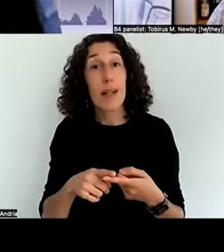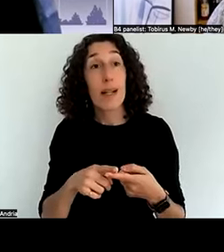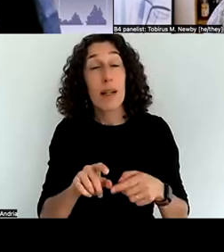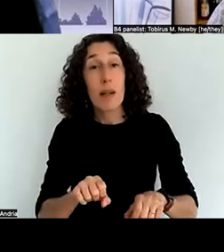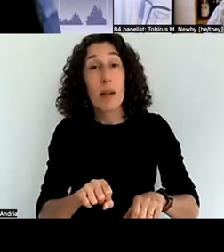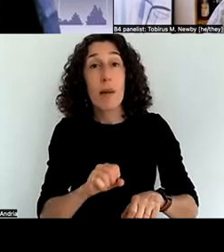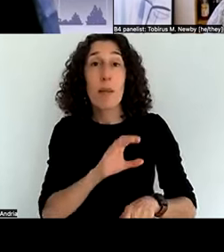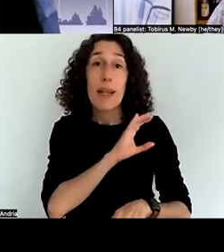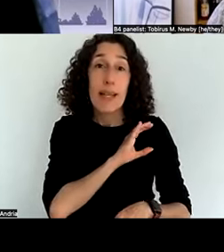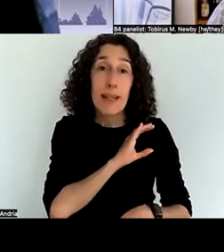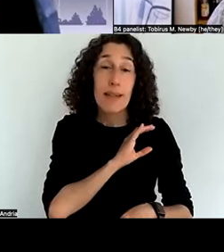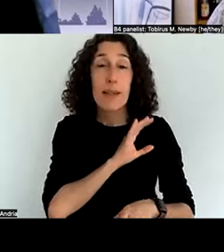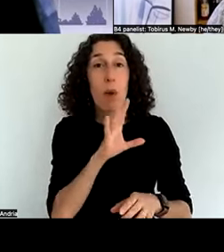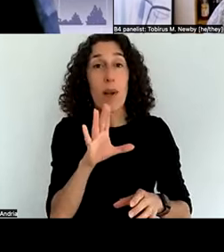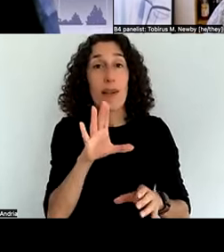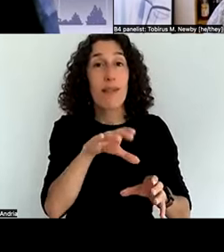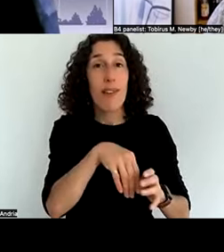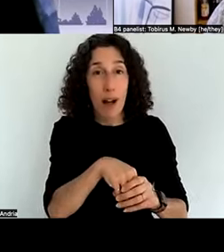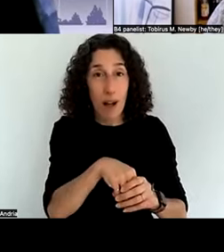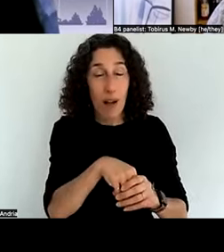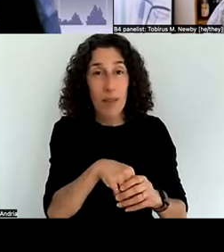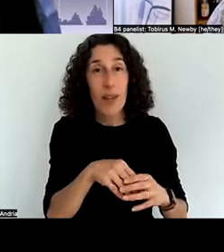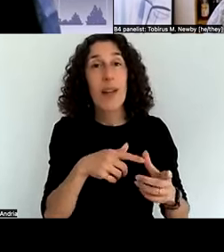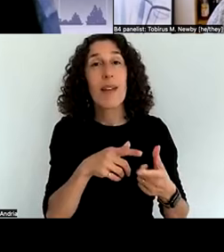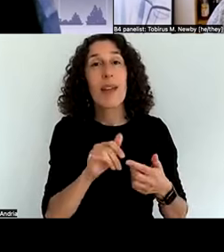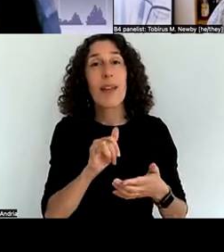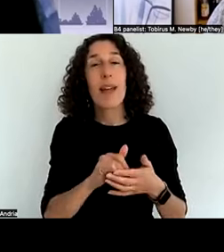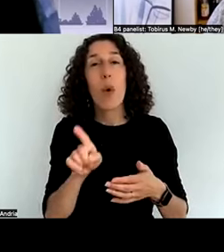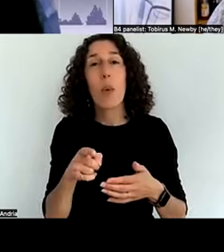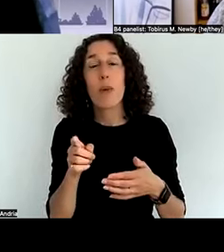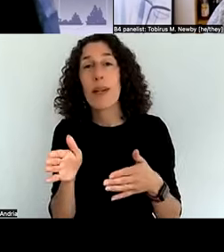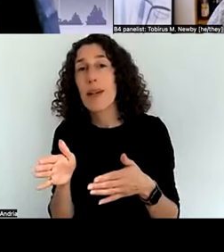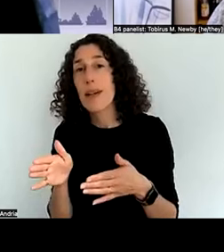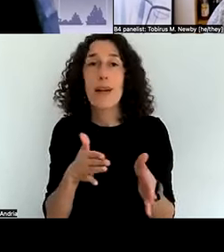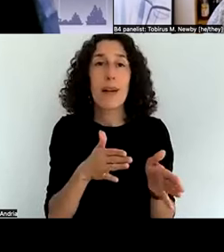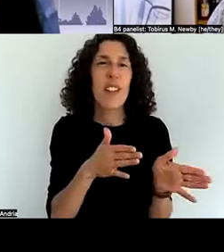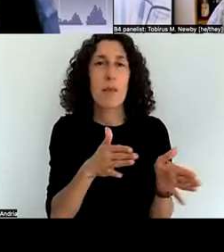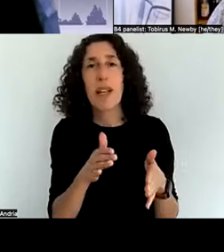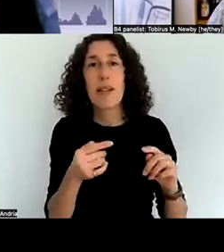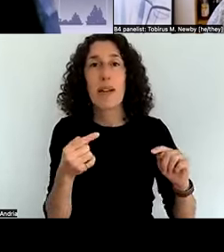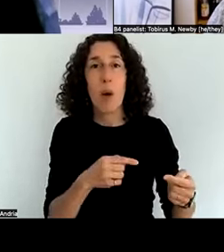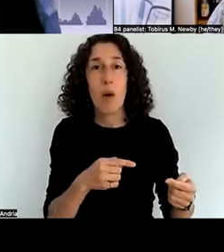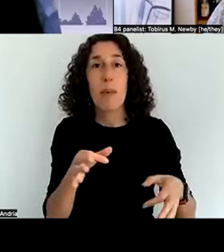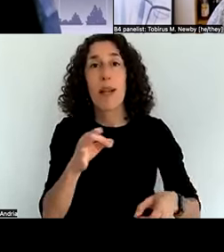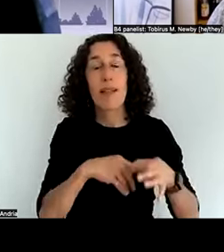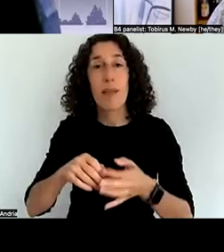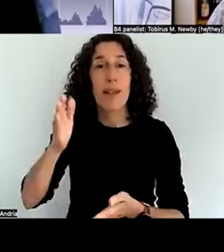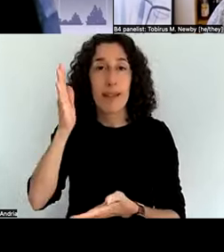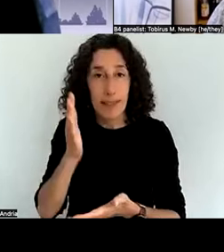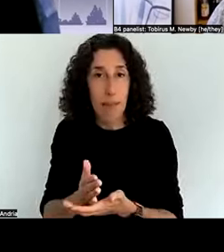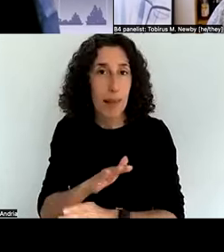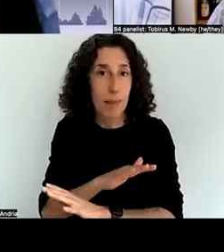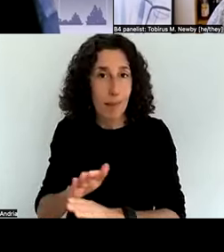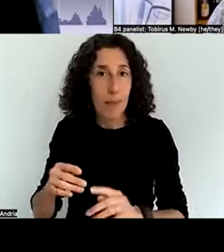harm. And our way of addressing harm and violence right now is often putting people in